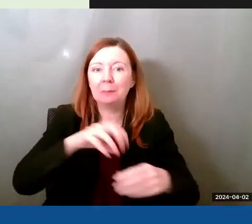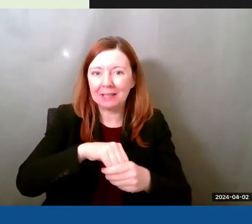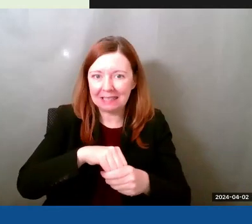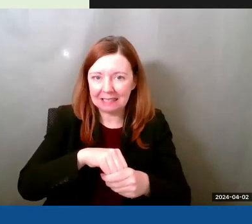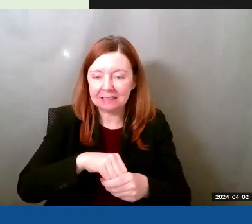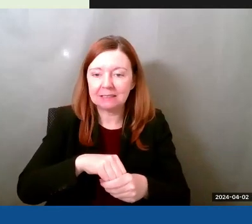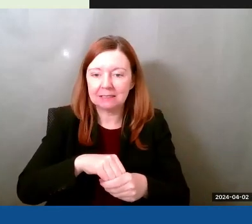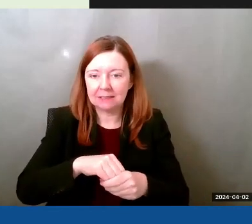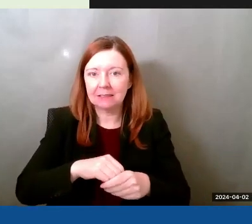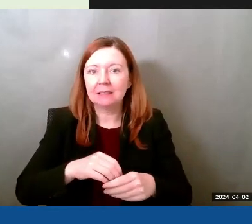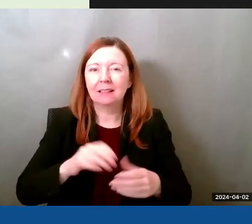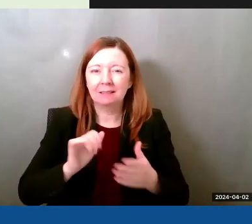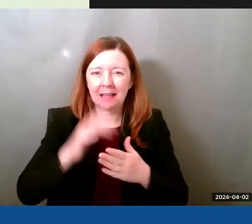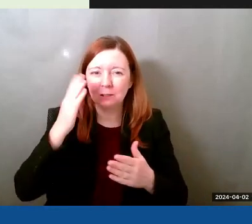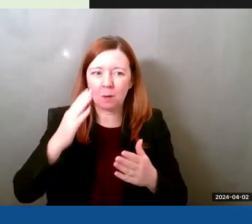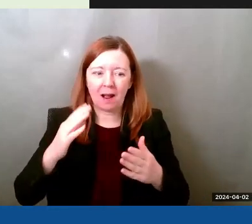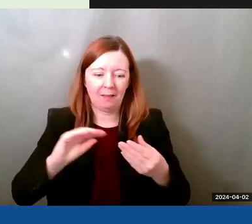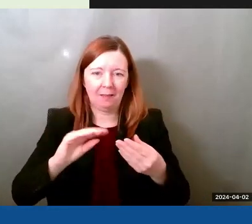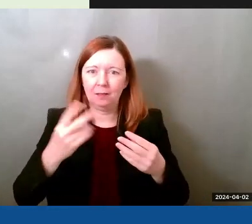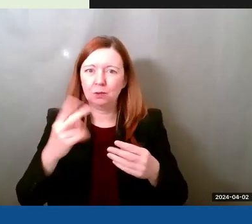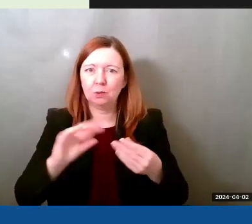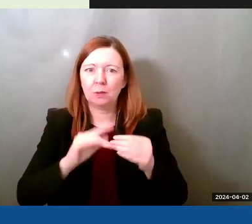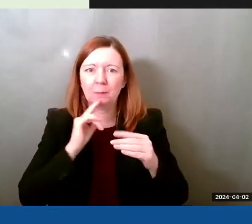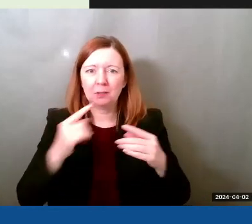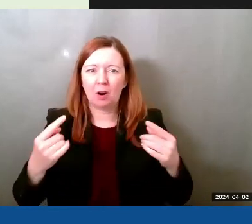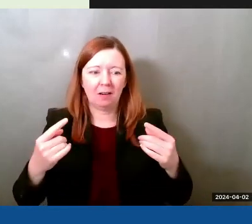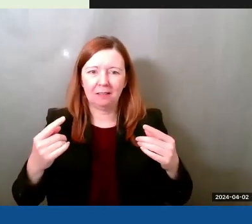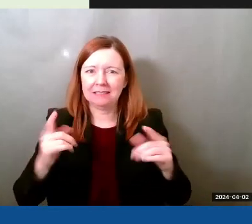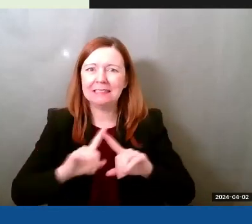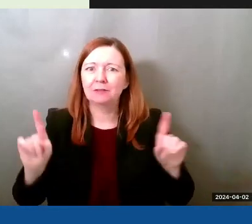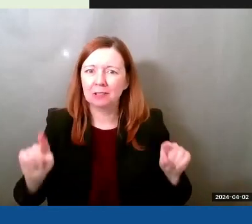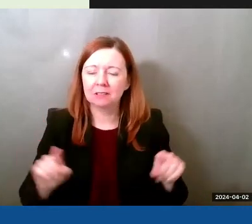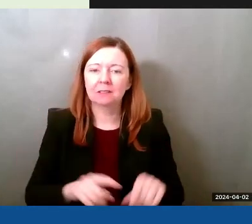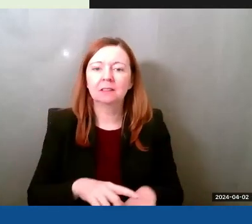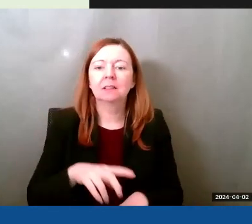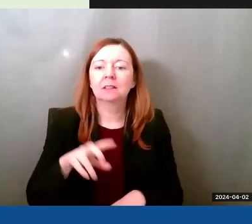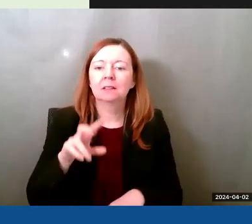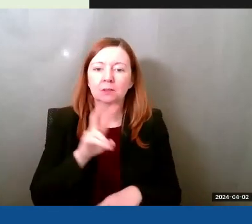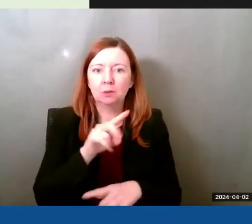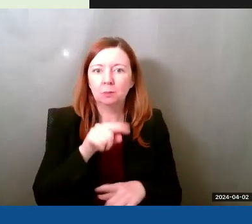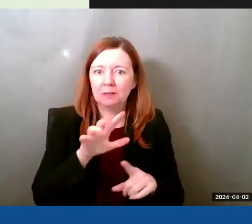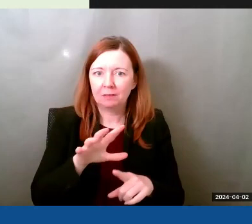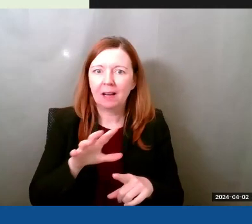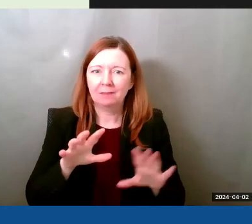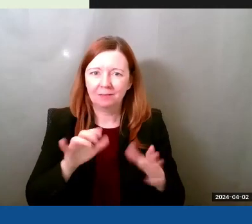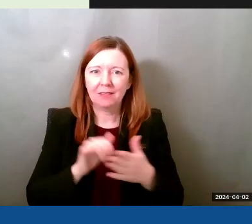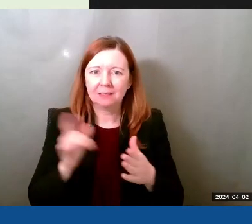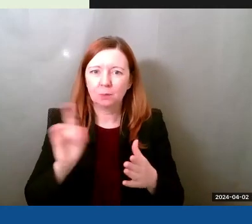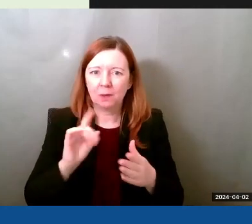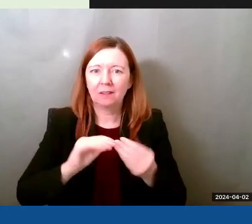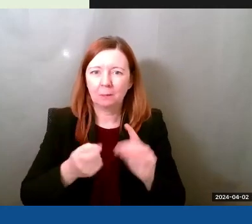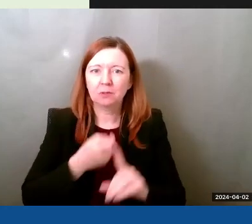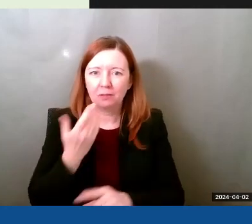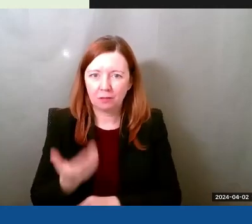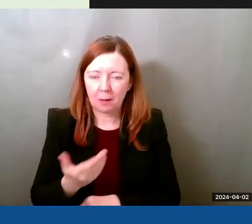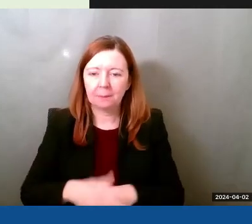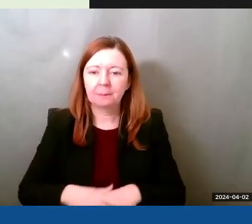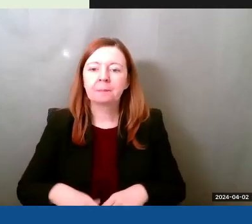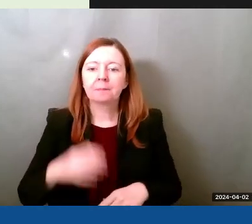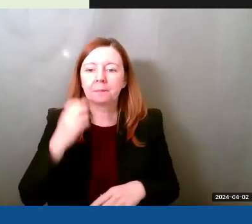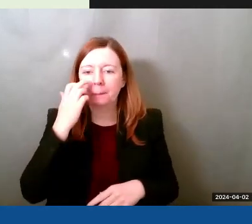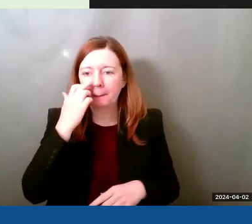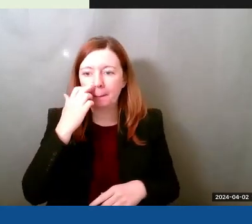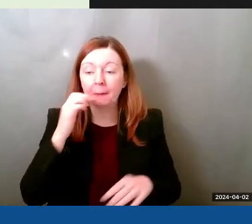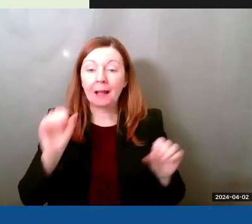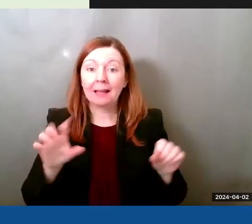hence the discrepancy in those two numbers. So 2.5 of 7,400 is 3,500. So that's where those numbers come from. I